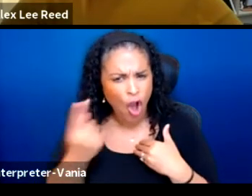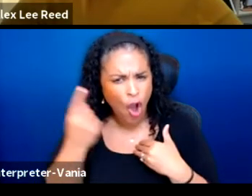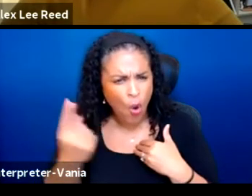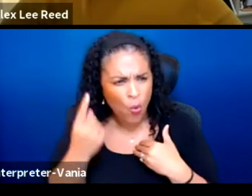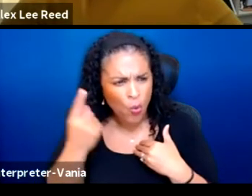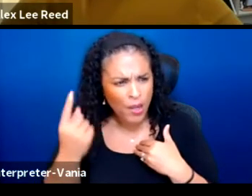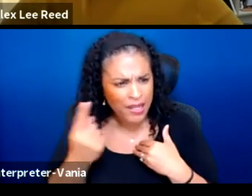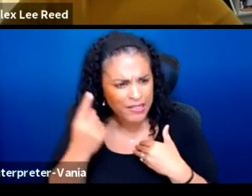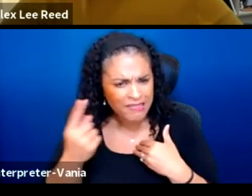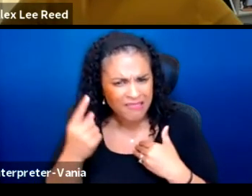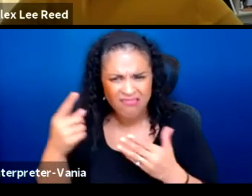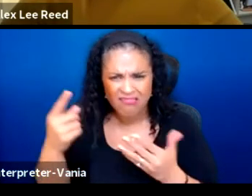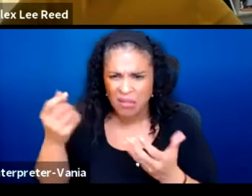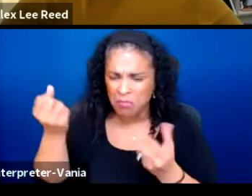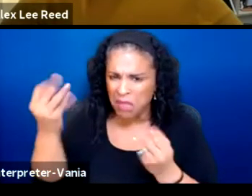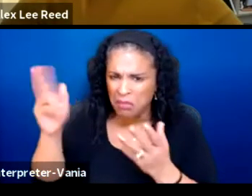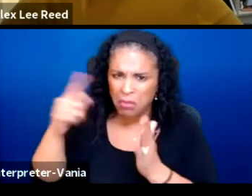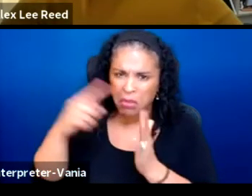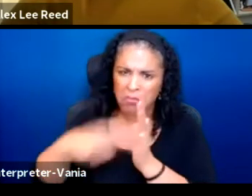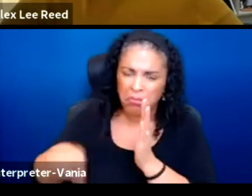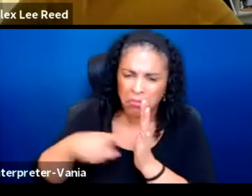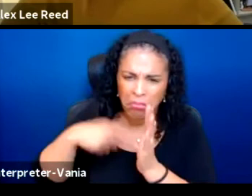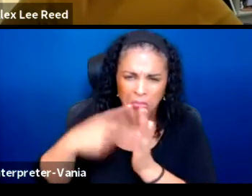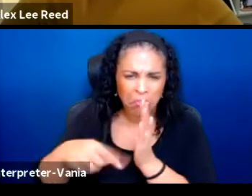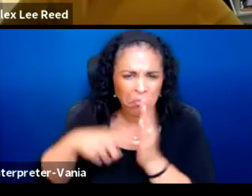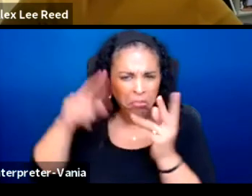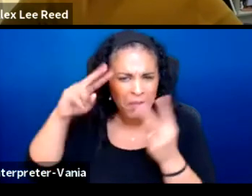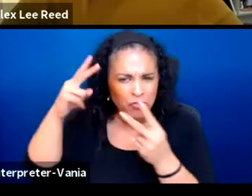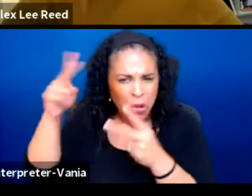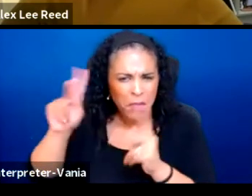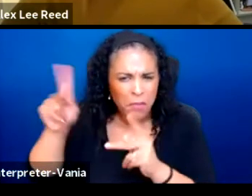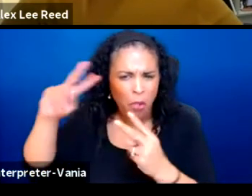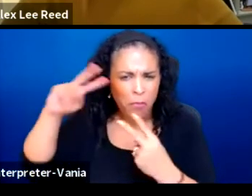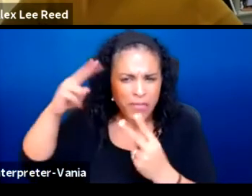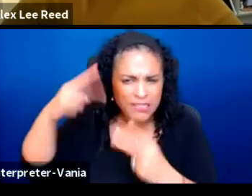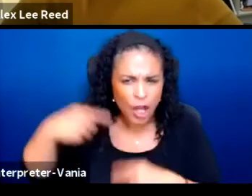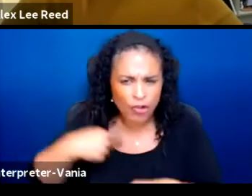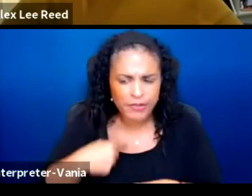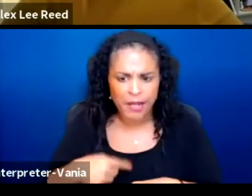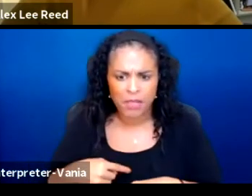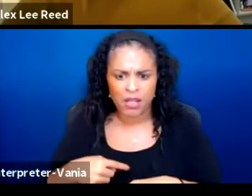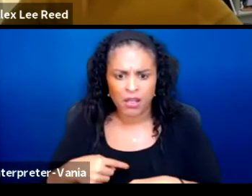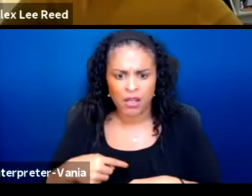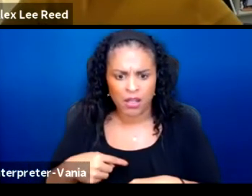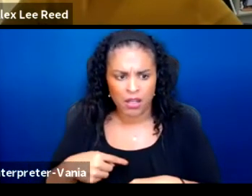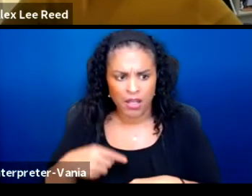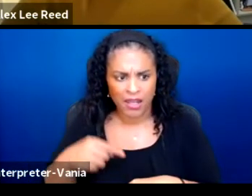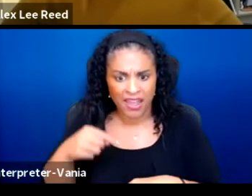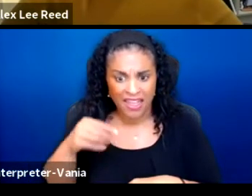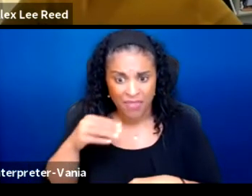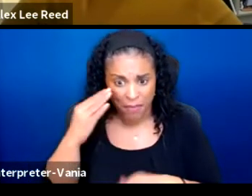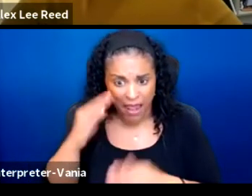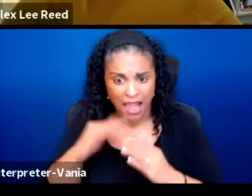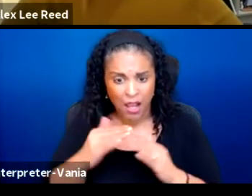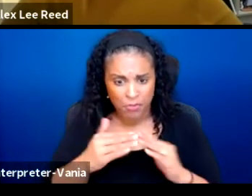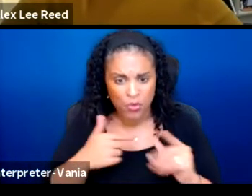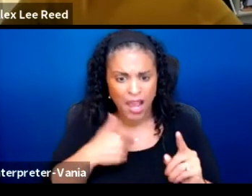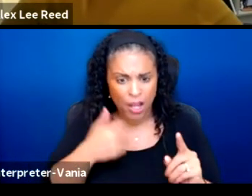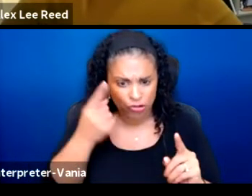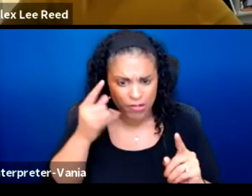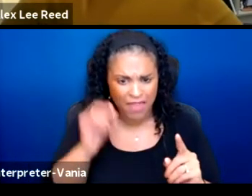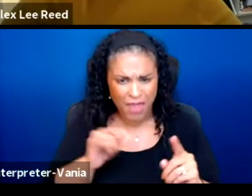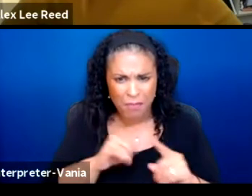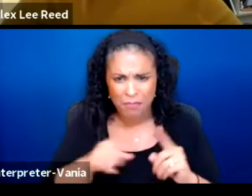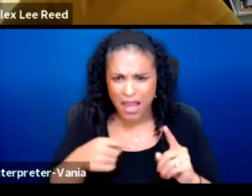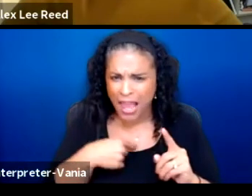of ridicule and misunderstanding from people. So the Black community, I understand, but I don't look